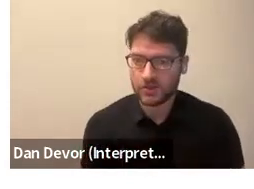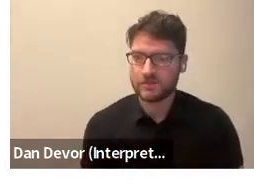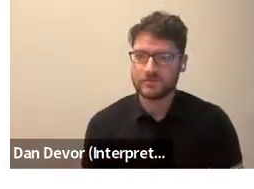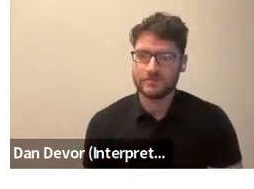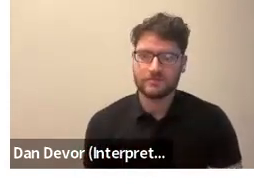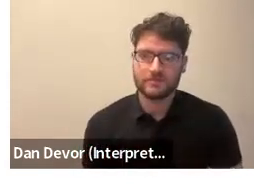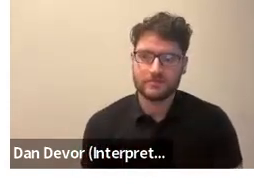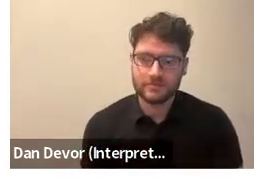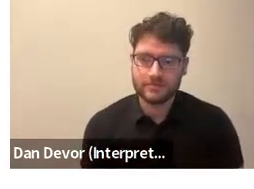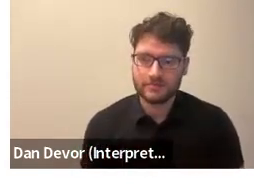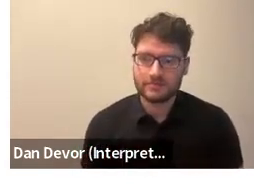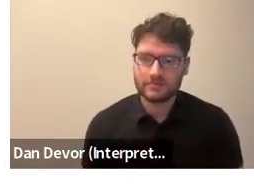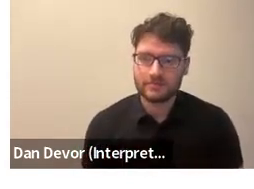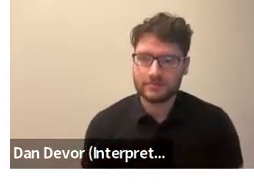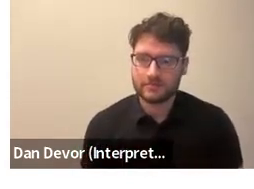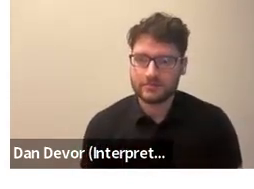So